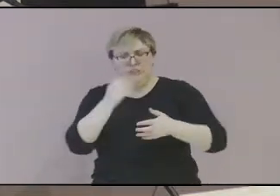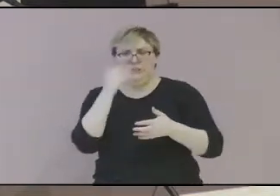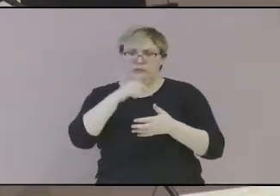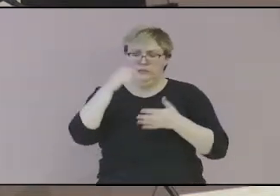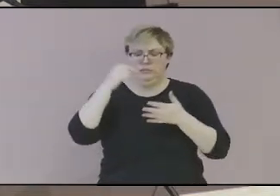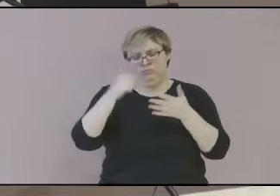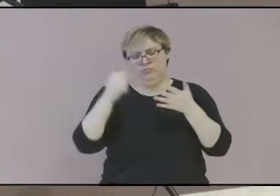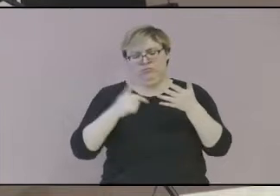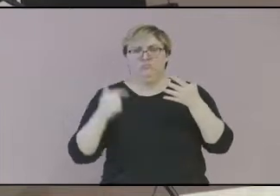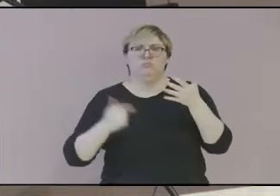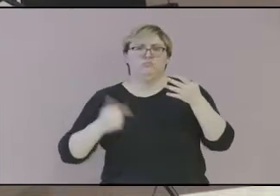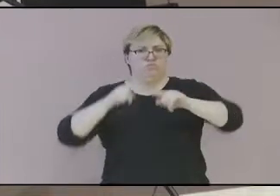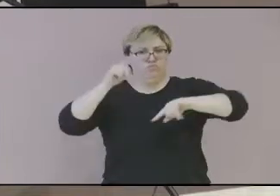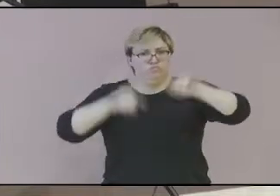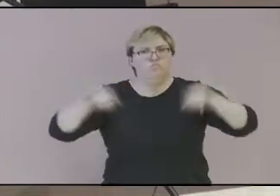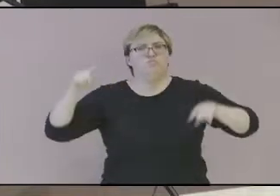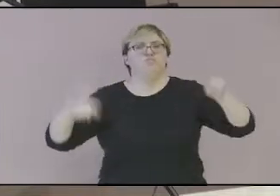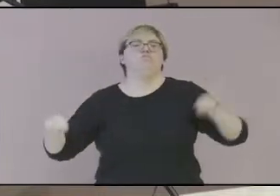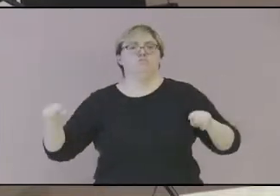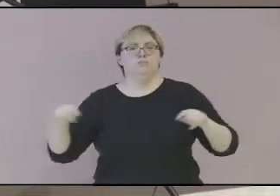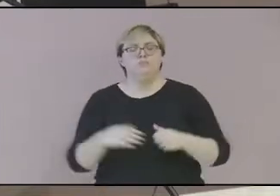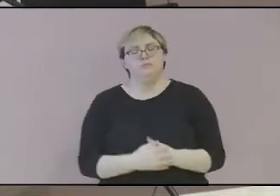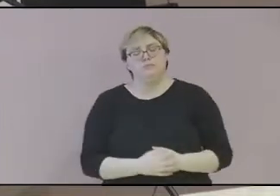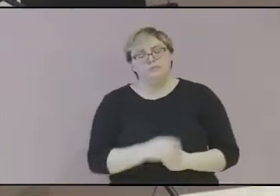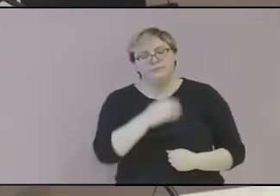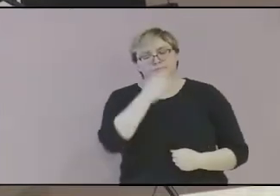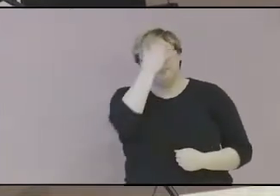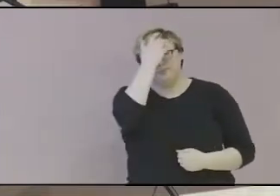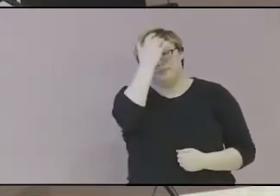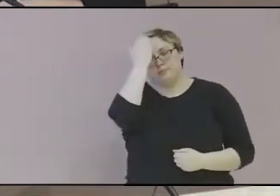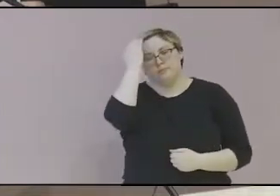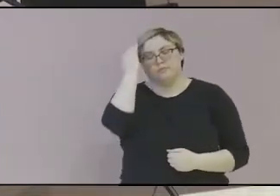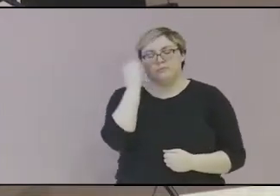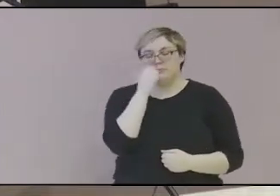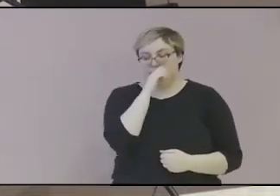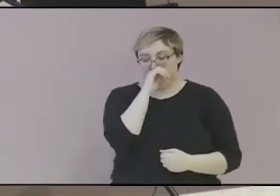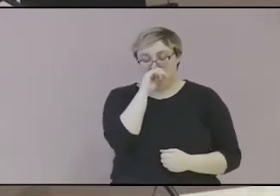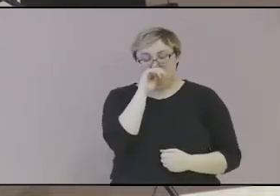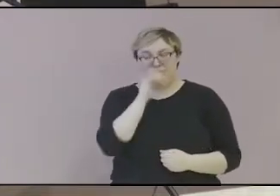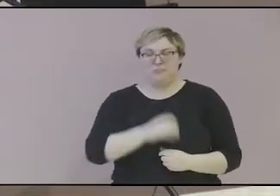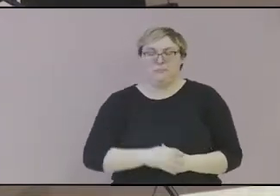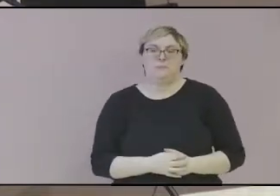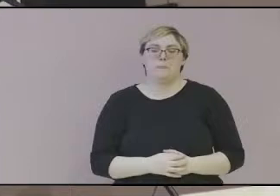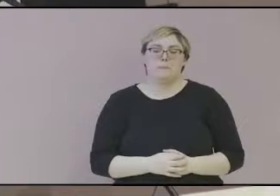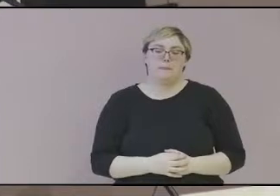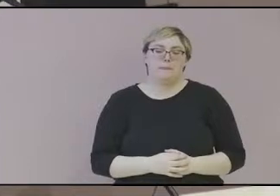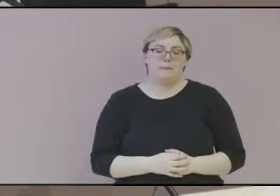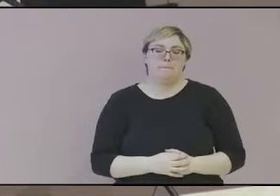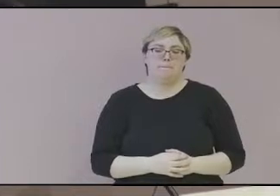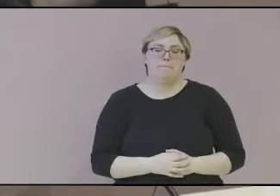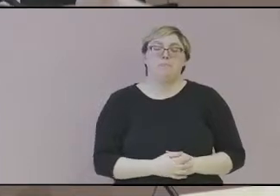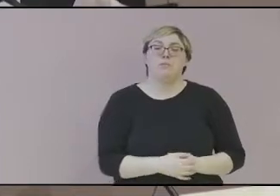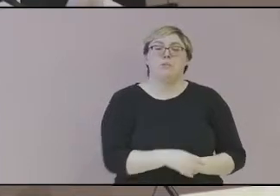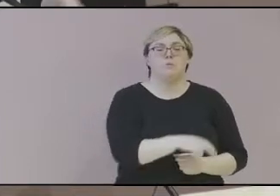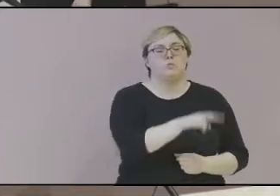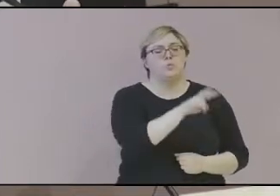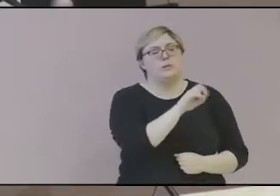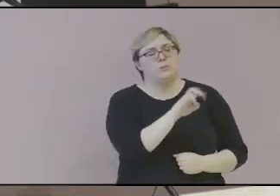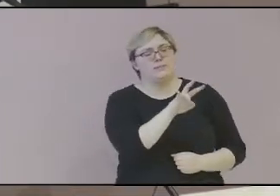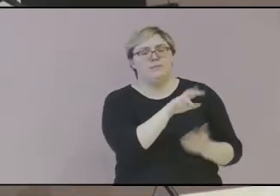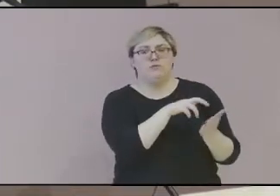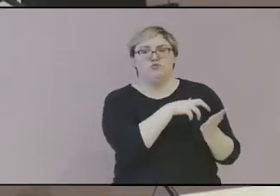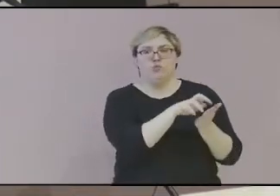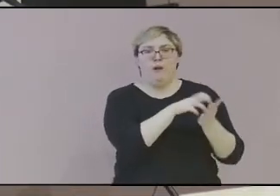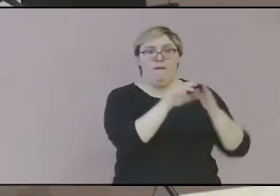by bioethics decisions. So after they released this 2007 draft, there was a period of